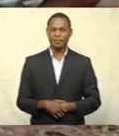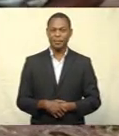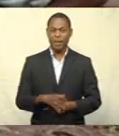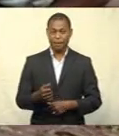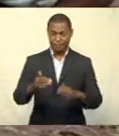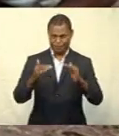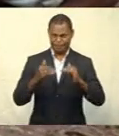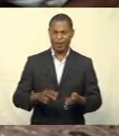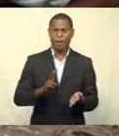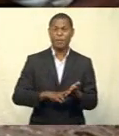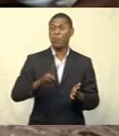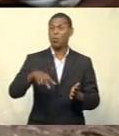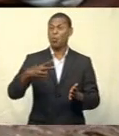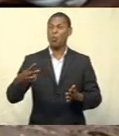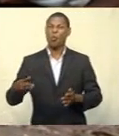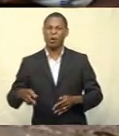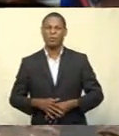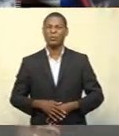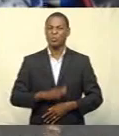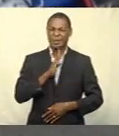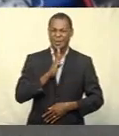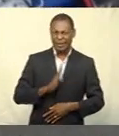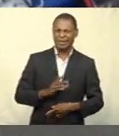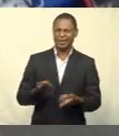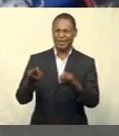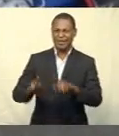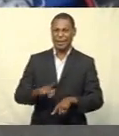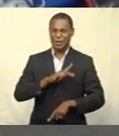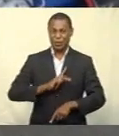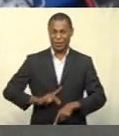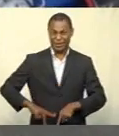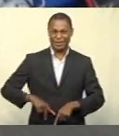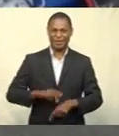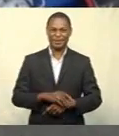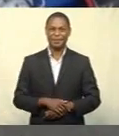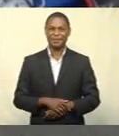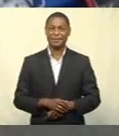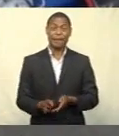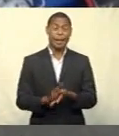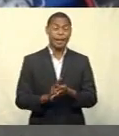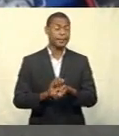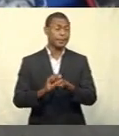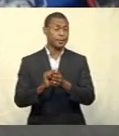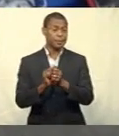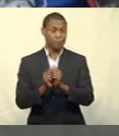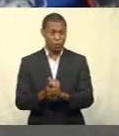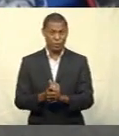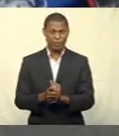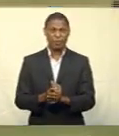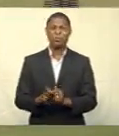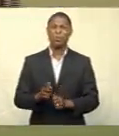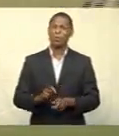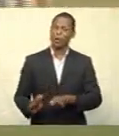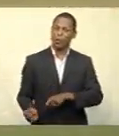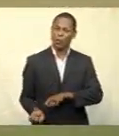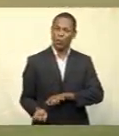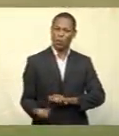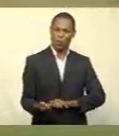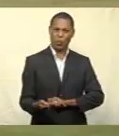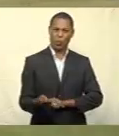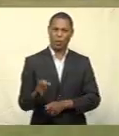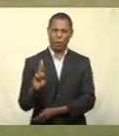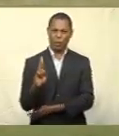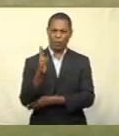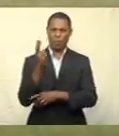Vanuatu villagers mourn the death of a prince. And later in sports, we tell you about a Fiji cricket rep following in his